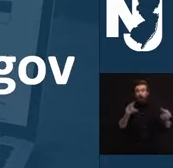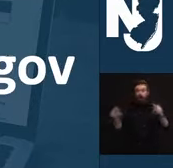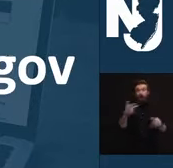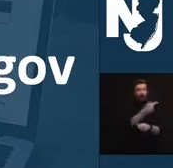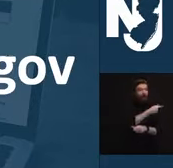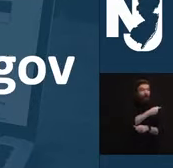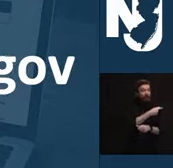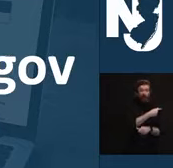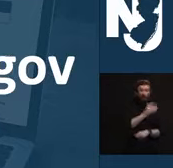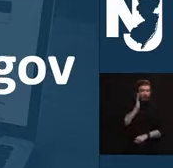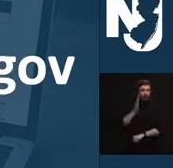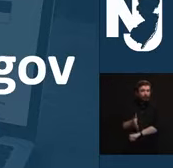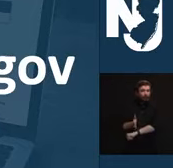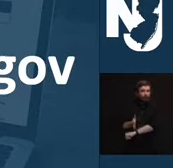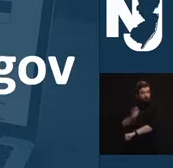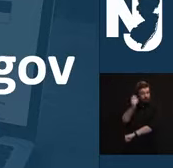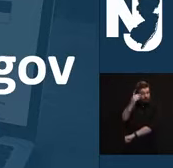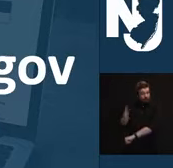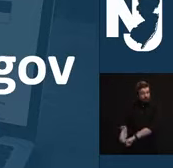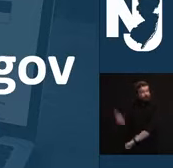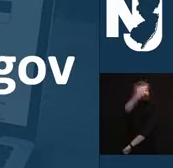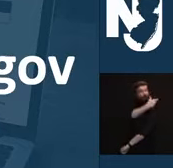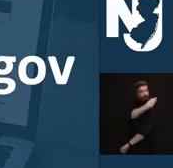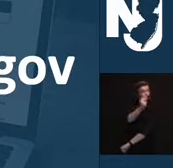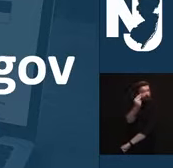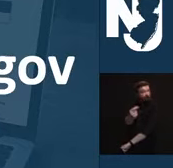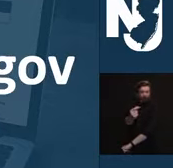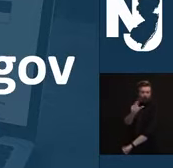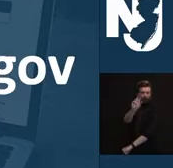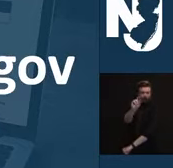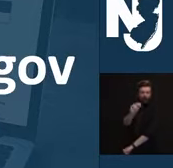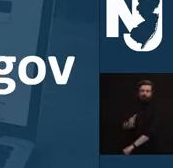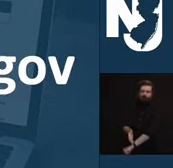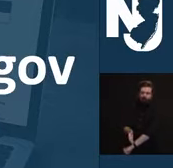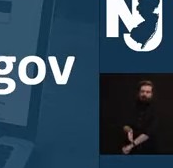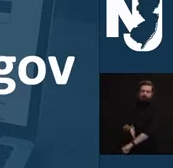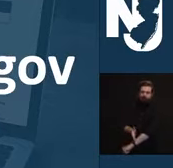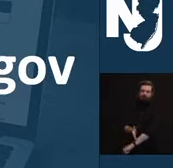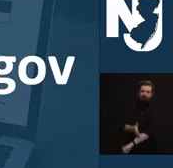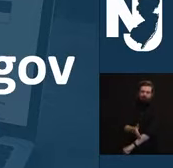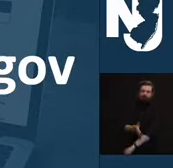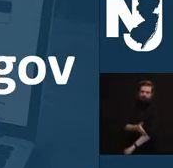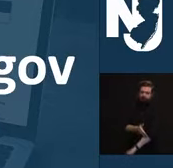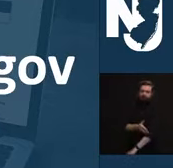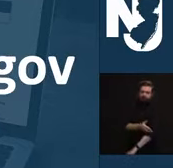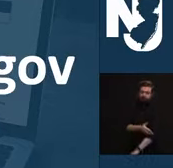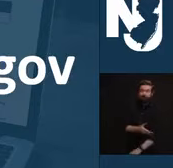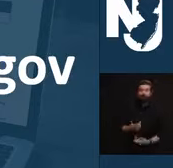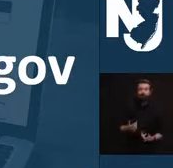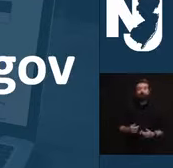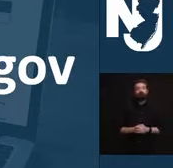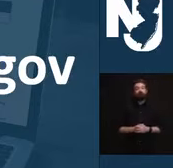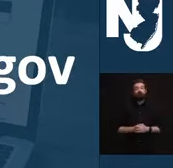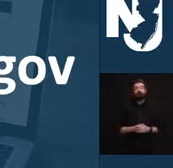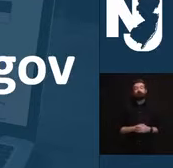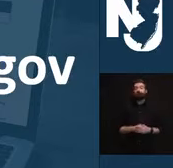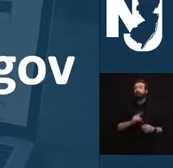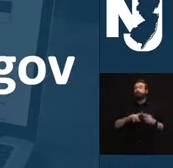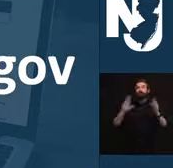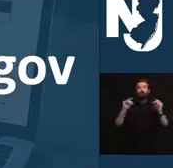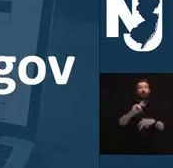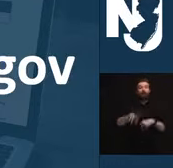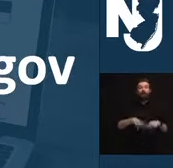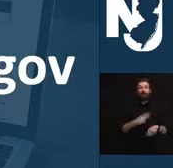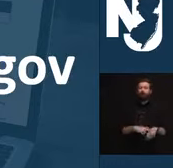This is not forever and always. To get to full brightness will take, as I say, months, and it will take millions of New Jerseyans